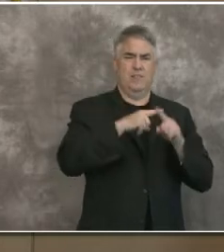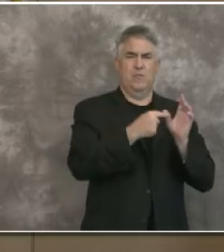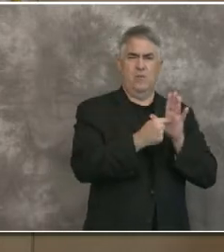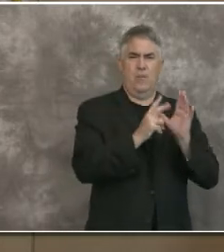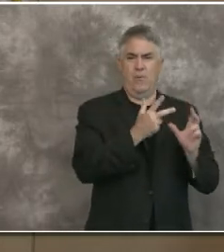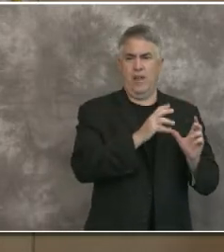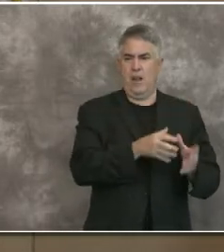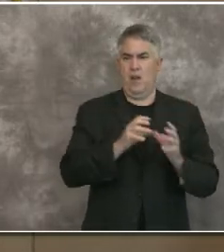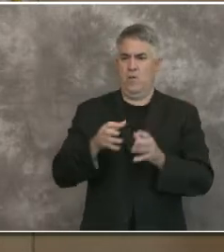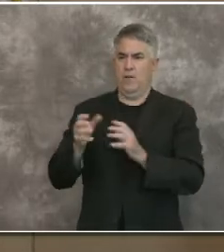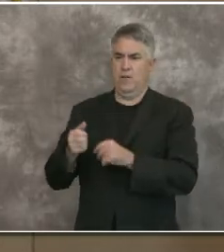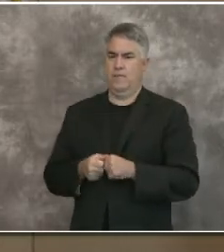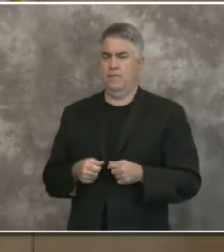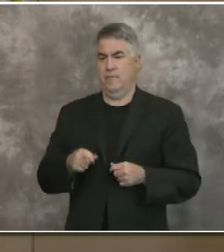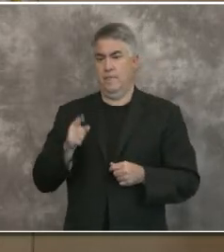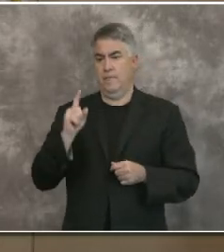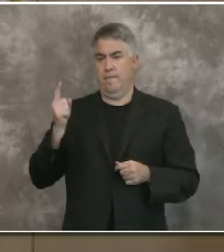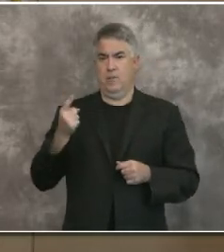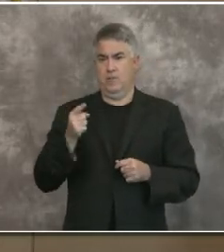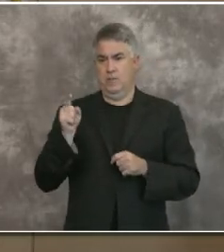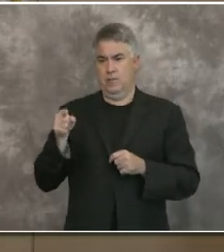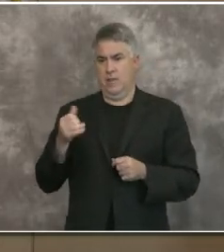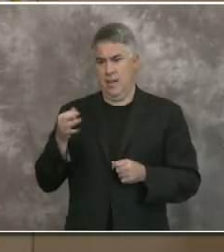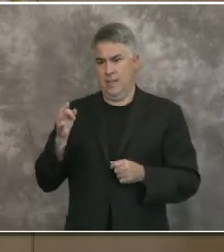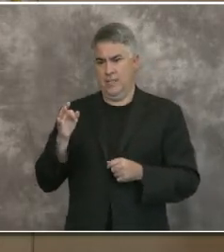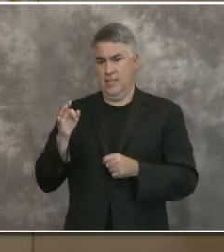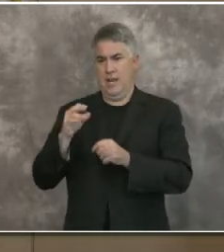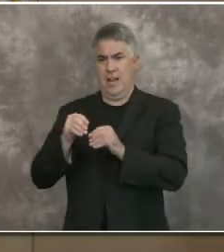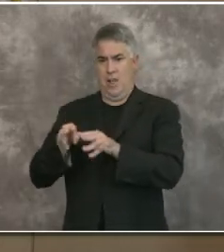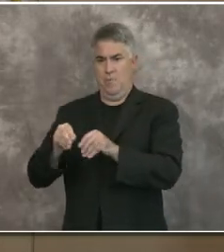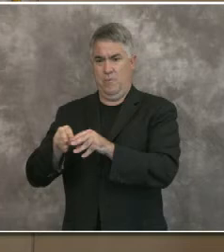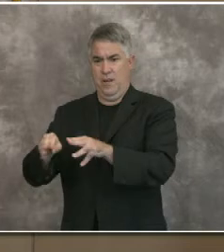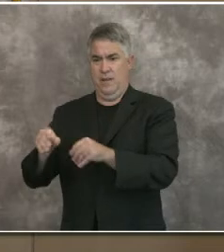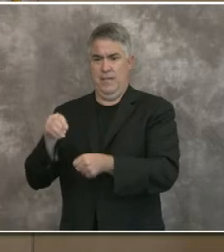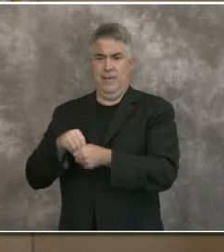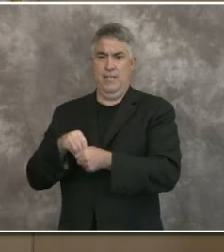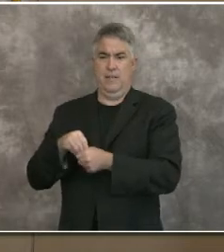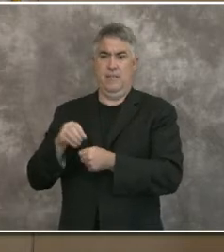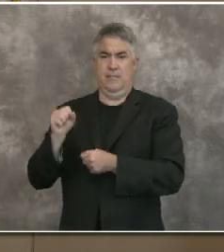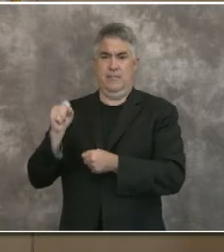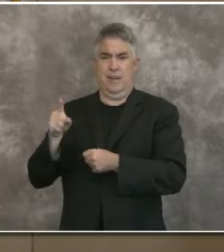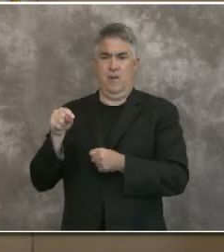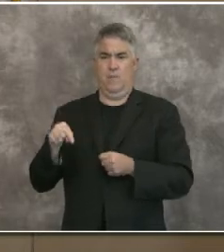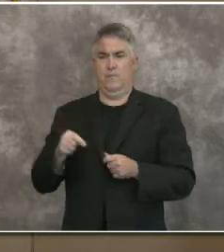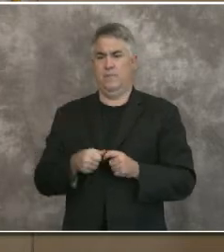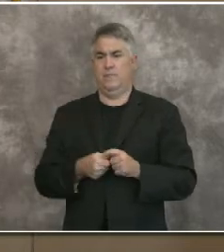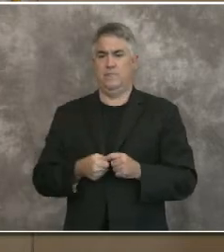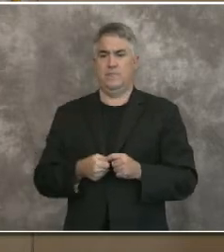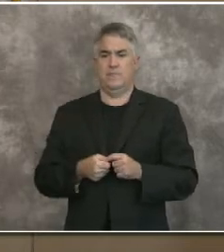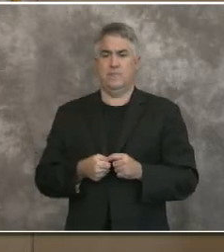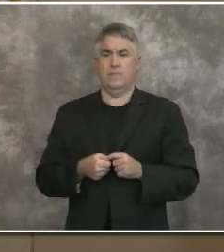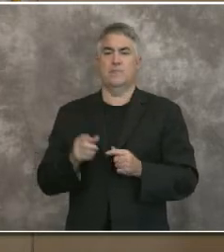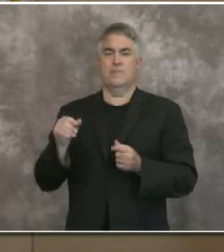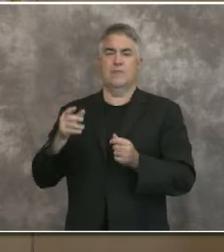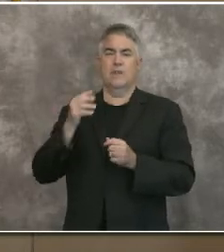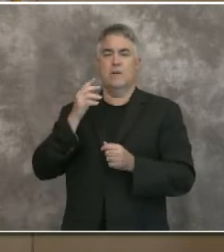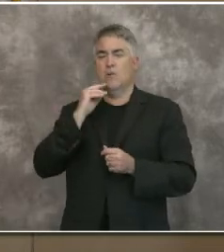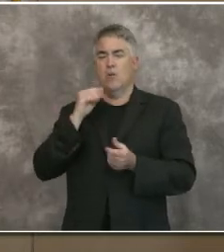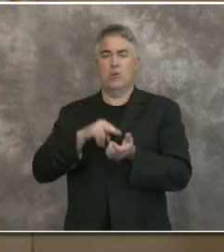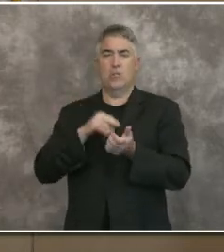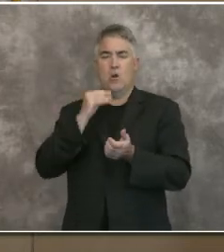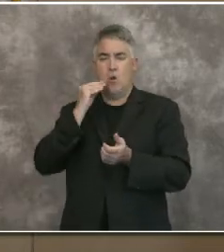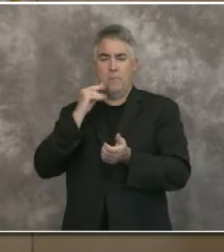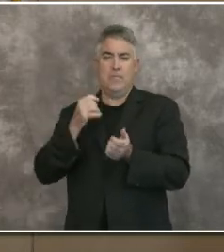of the total 53 active outbreaks are in our San Diego County's skilled nursing facilities. We have had no